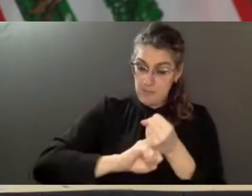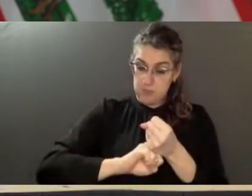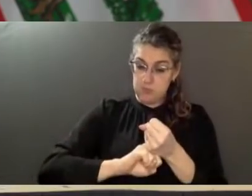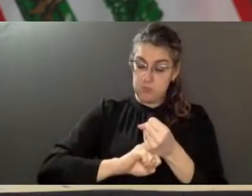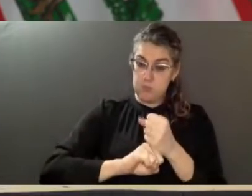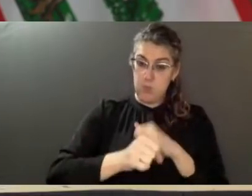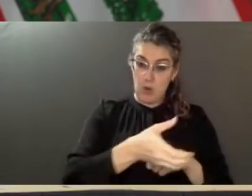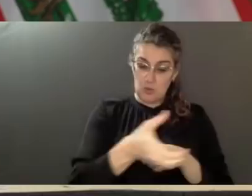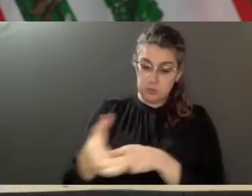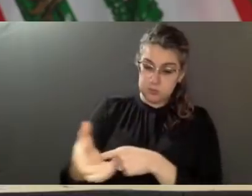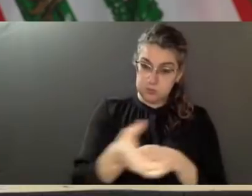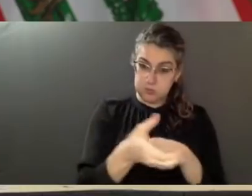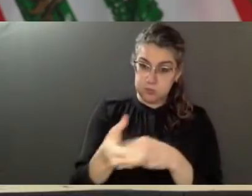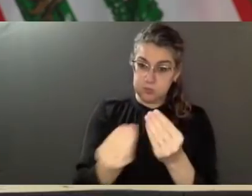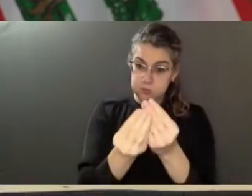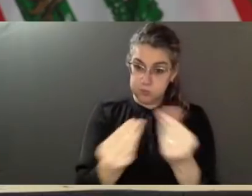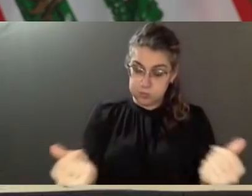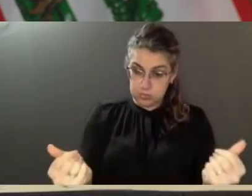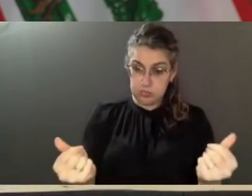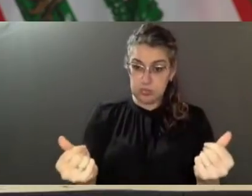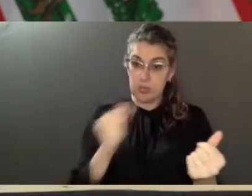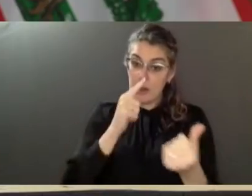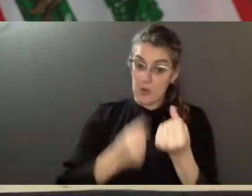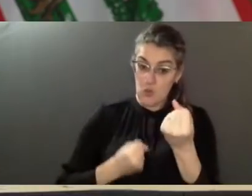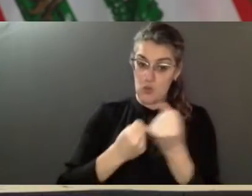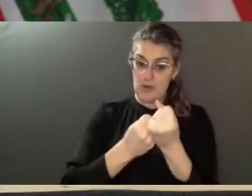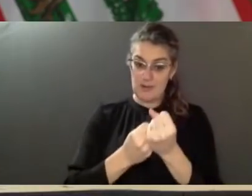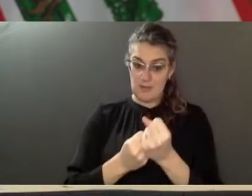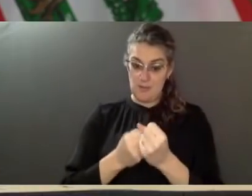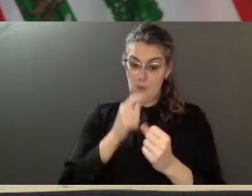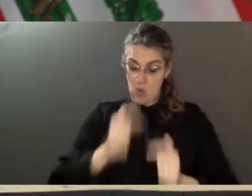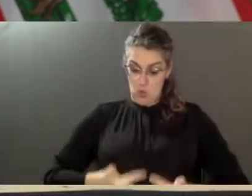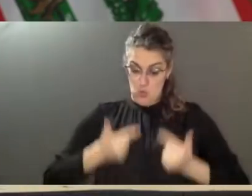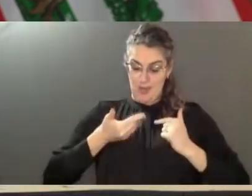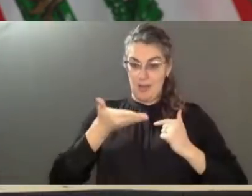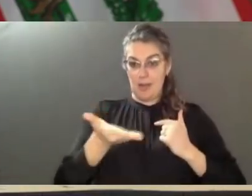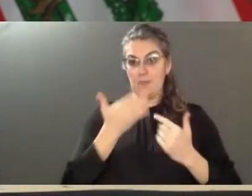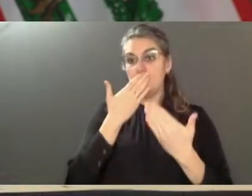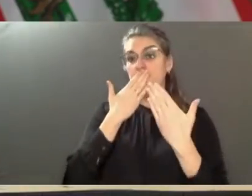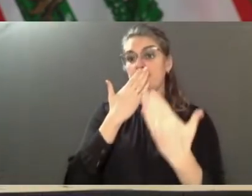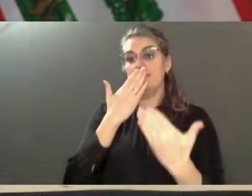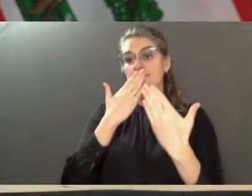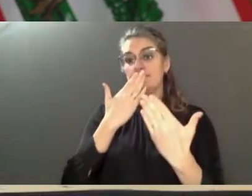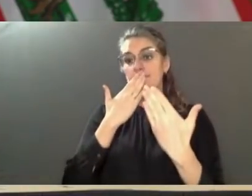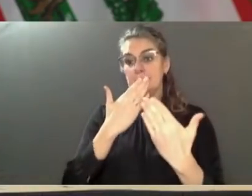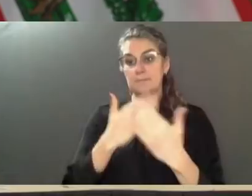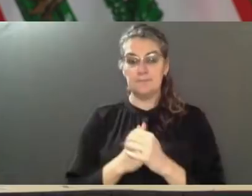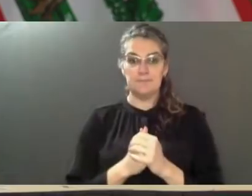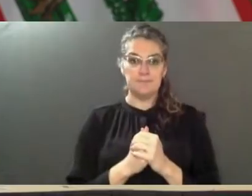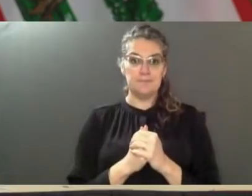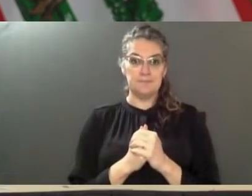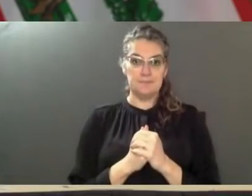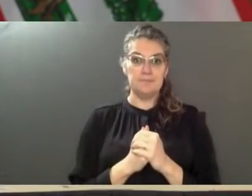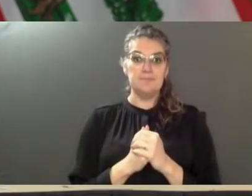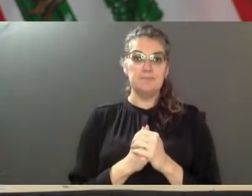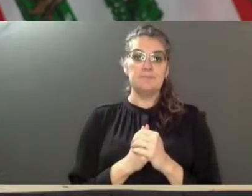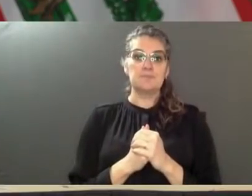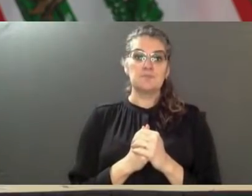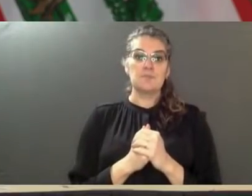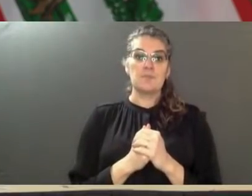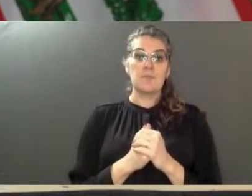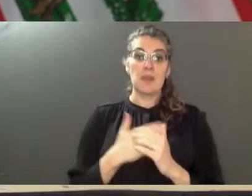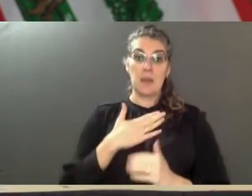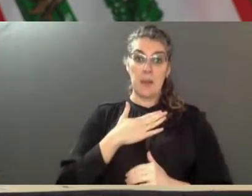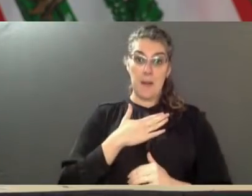been assisting these Islanders in this emergency situation. I'd start my update this morning by